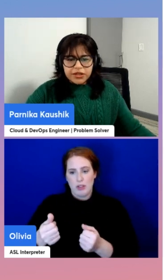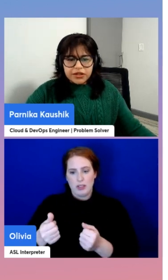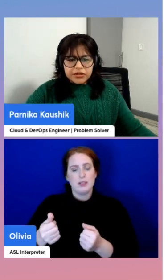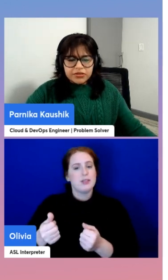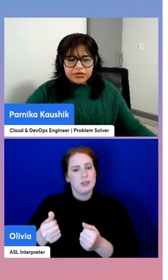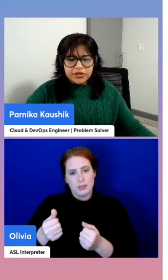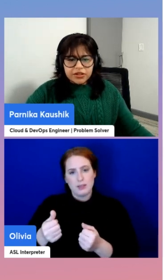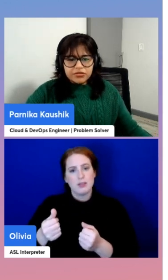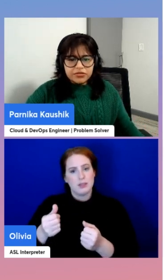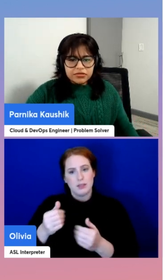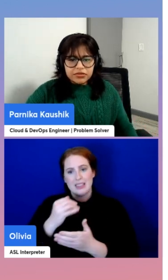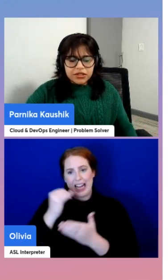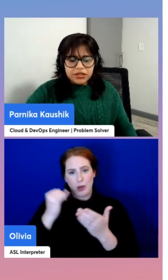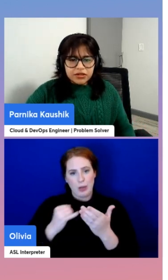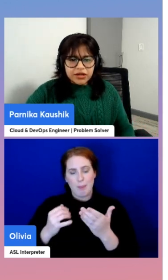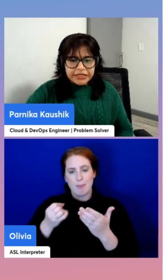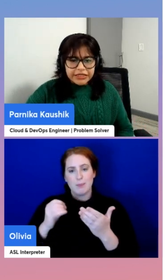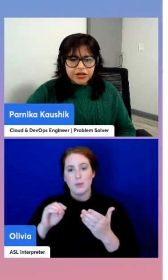pictographic